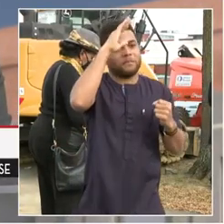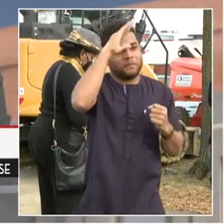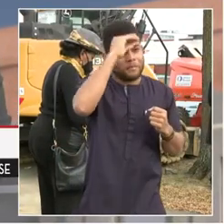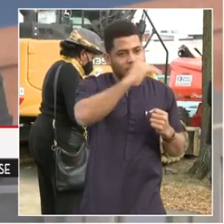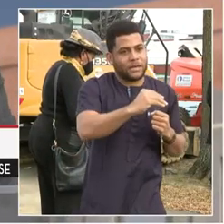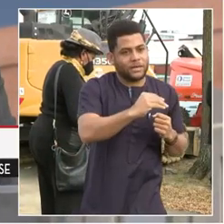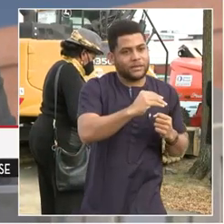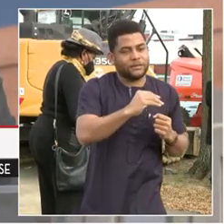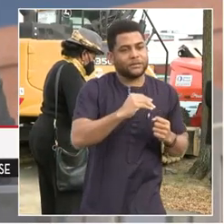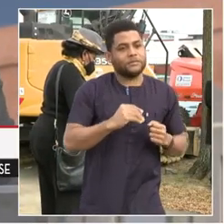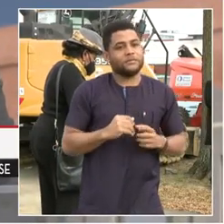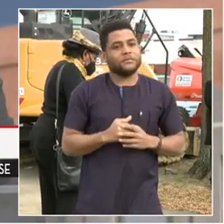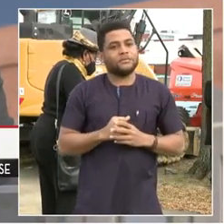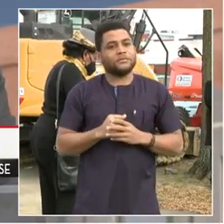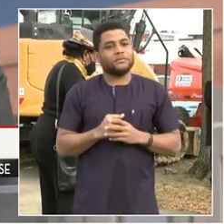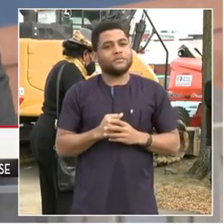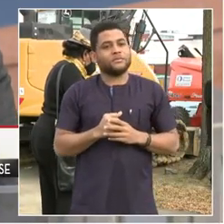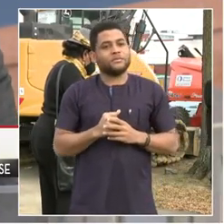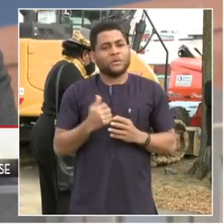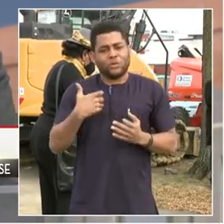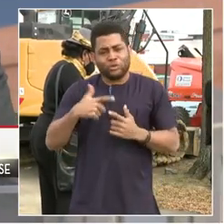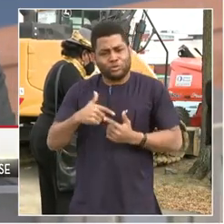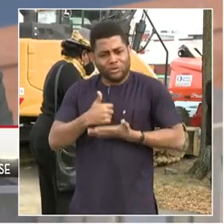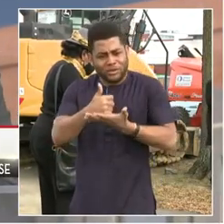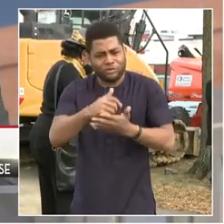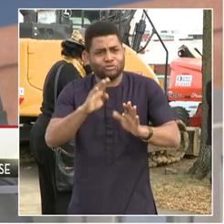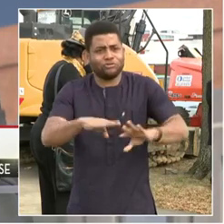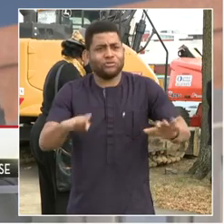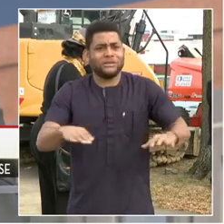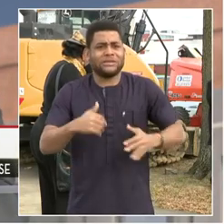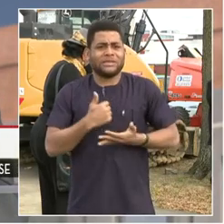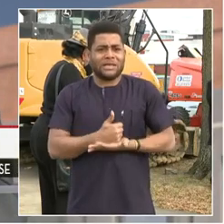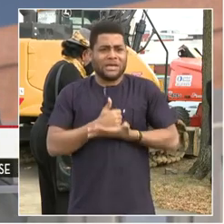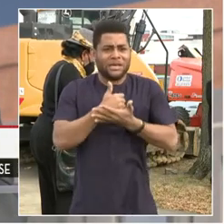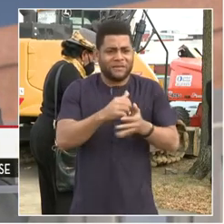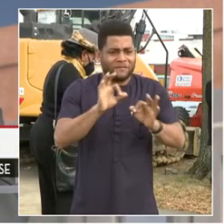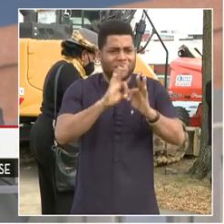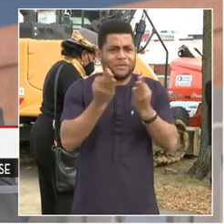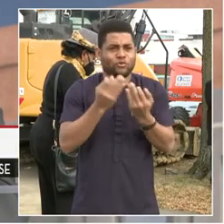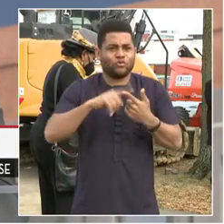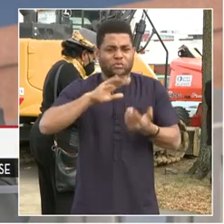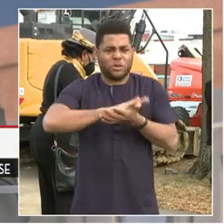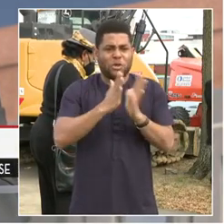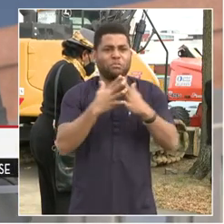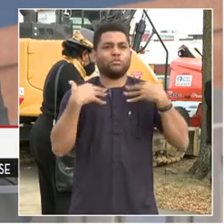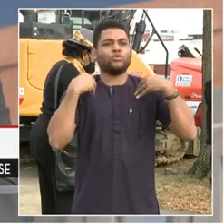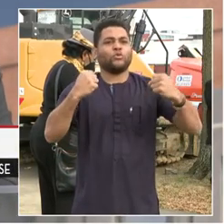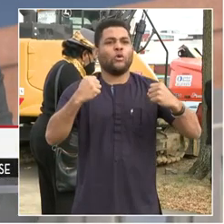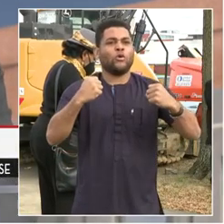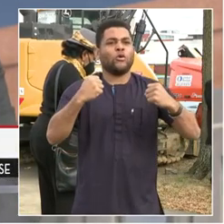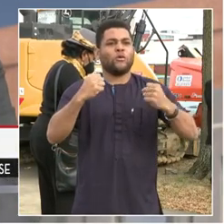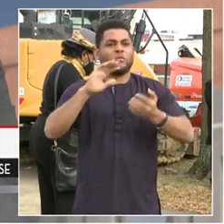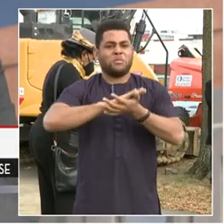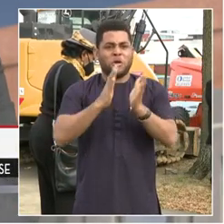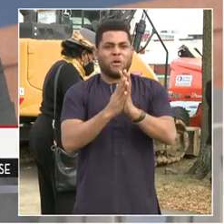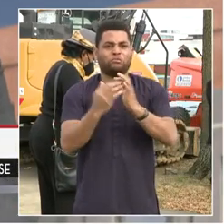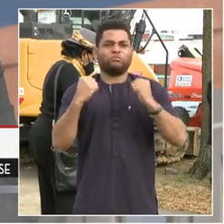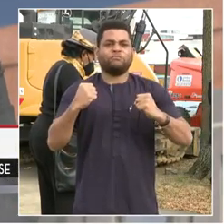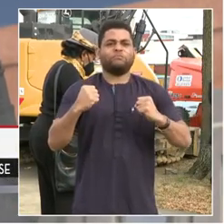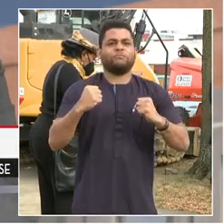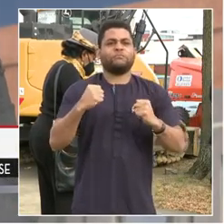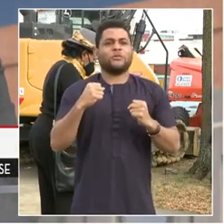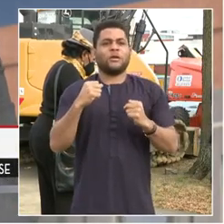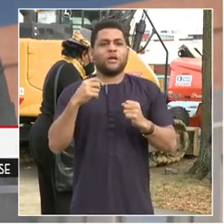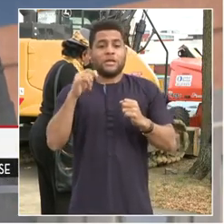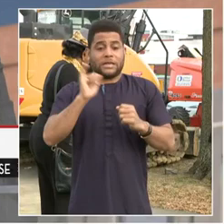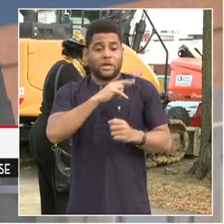and help those children and families grow up stronger to be healthy adults. This hospital helps us live